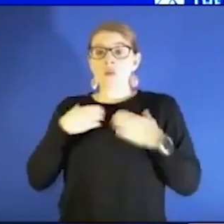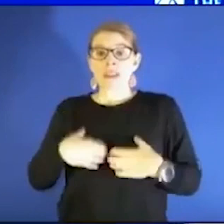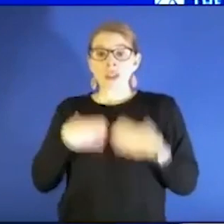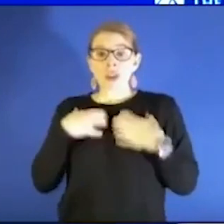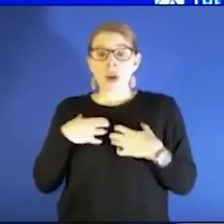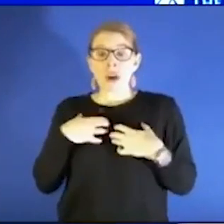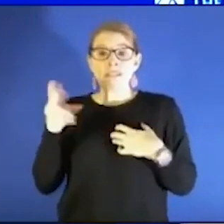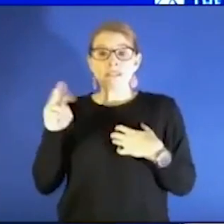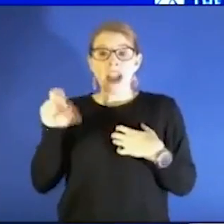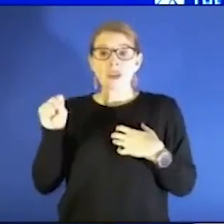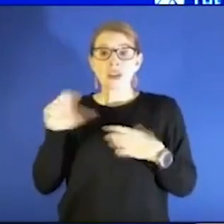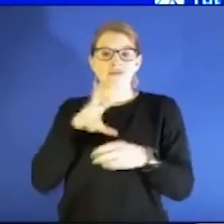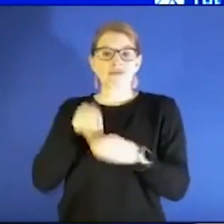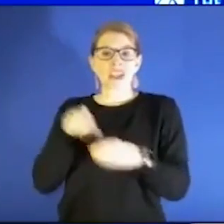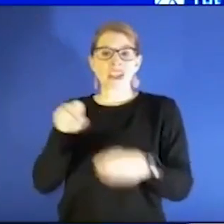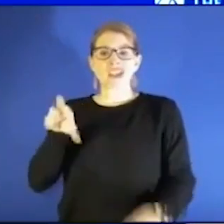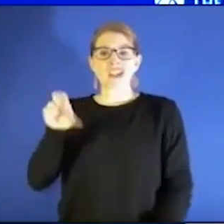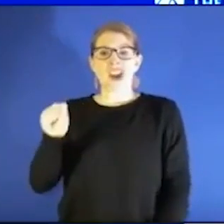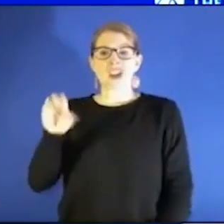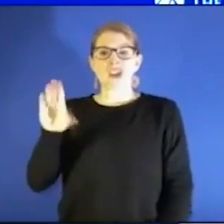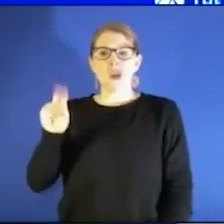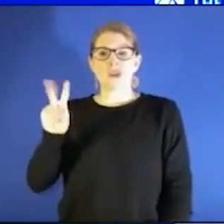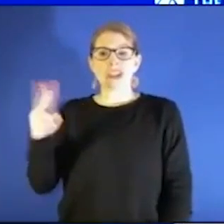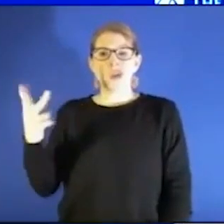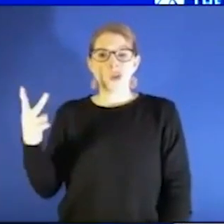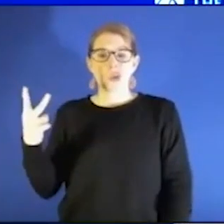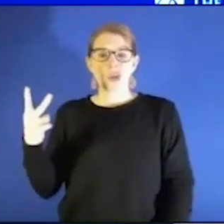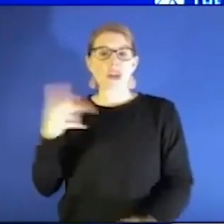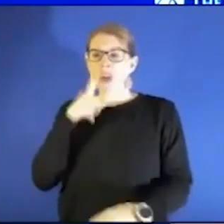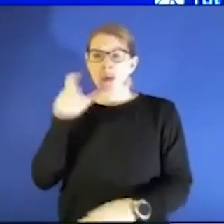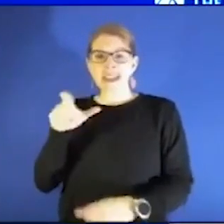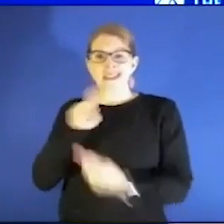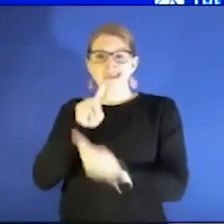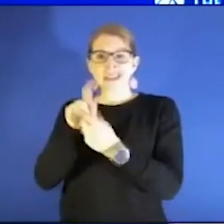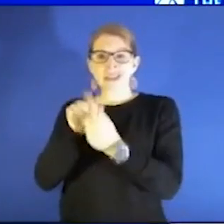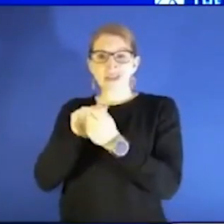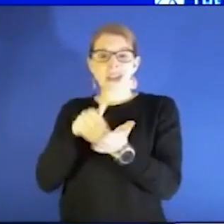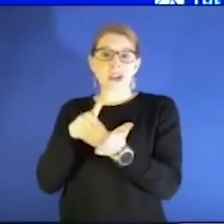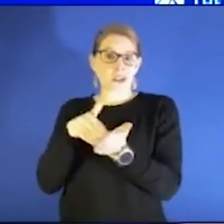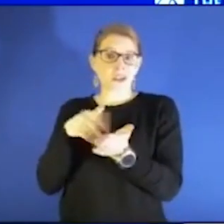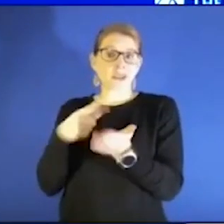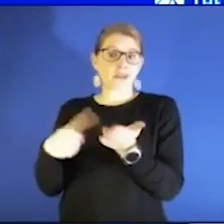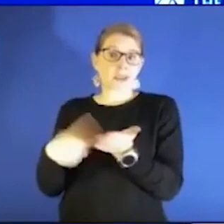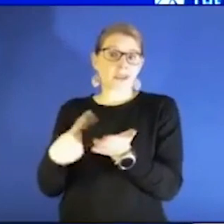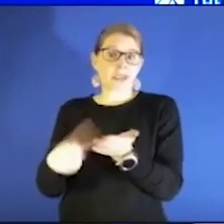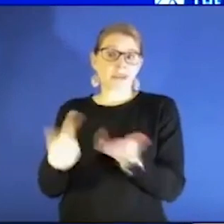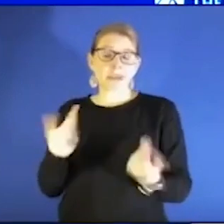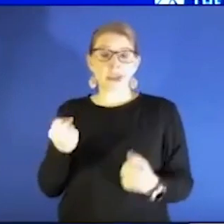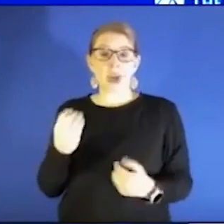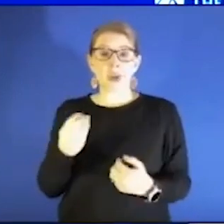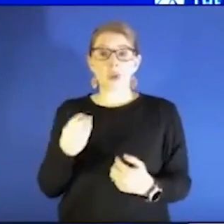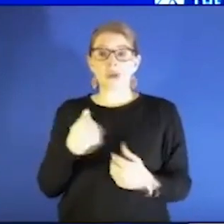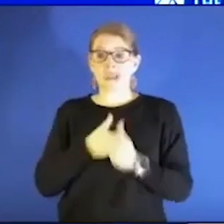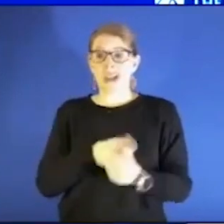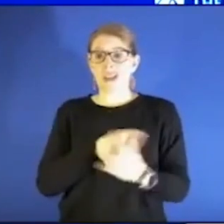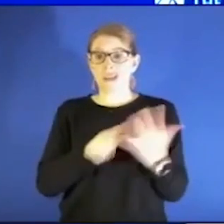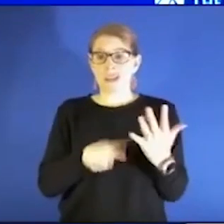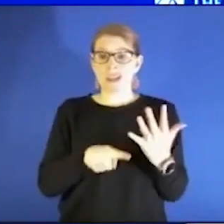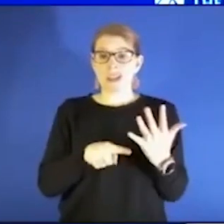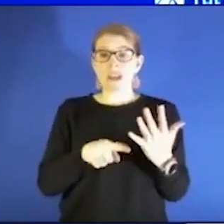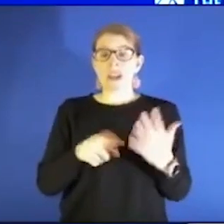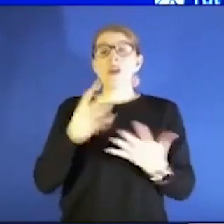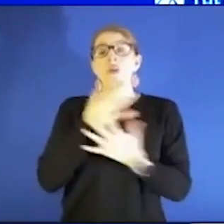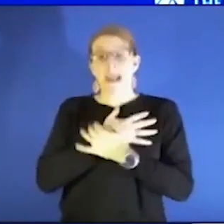they will not need to seek medical attention. So it's important to continue to do those several things. Get adequate rest.